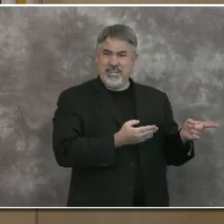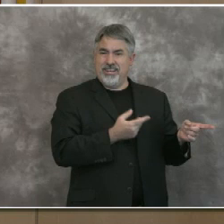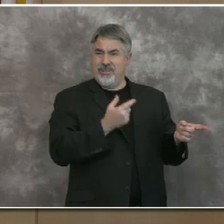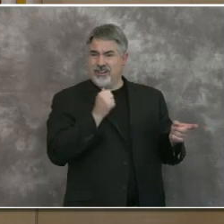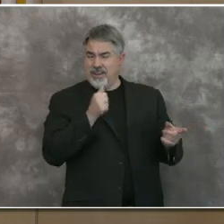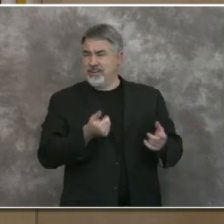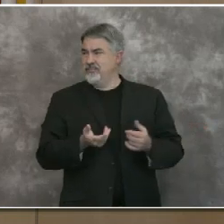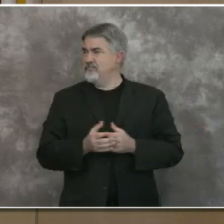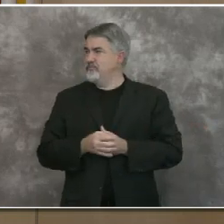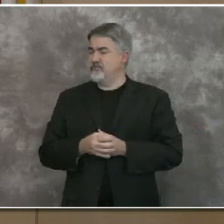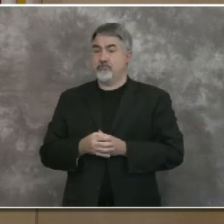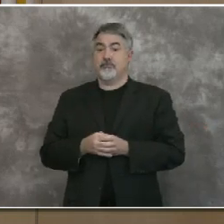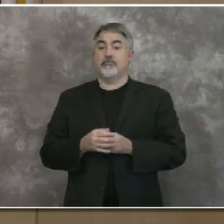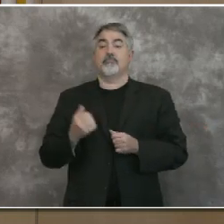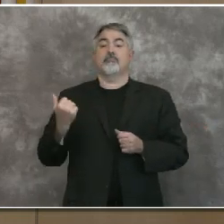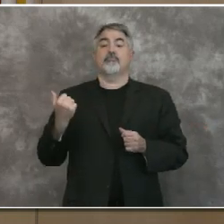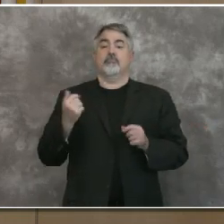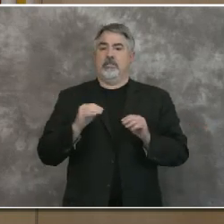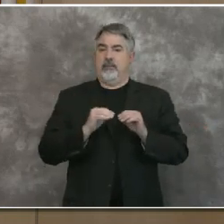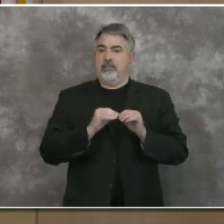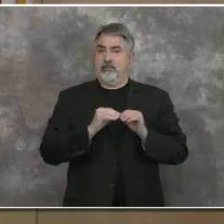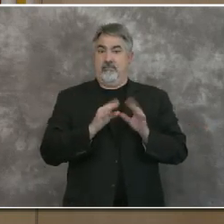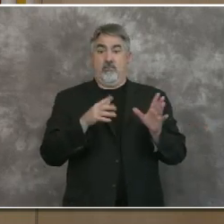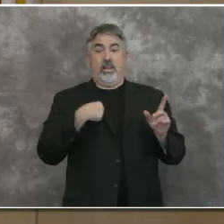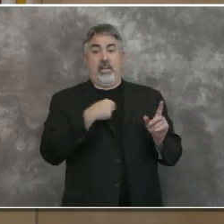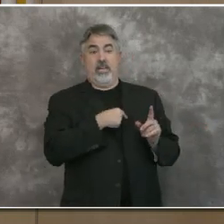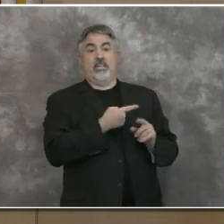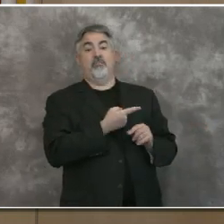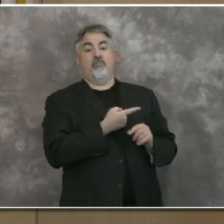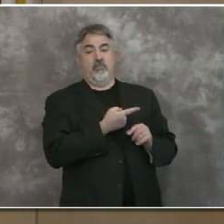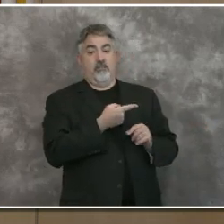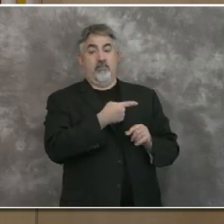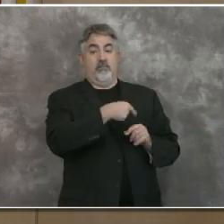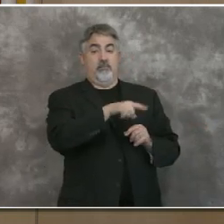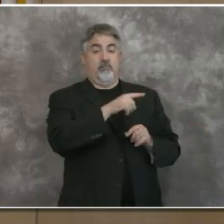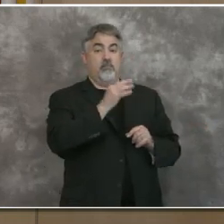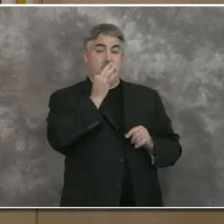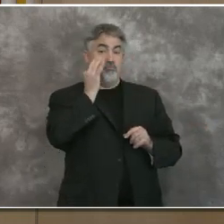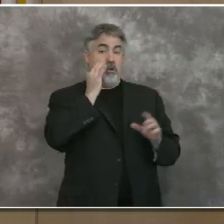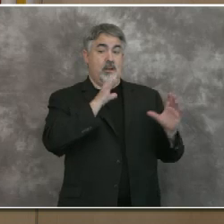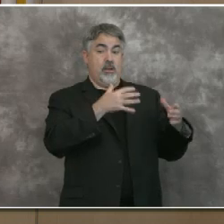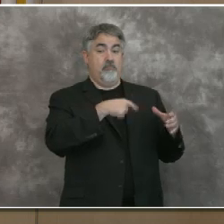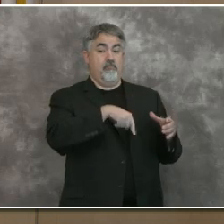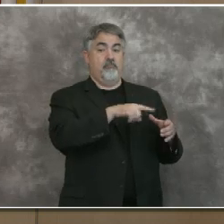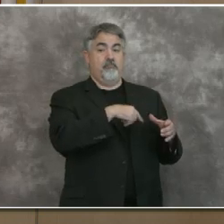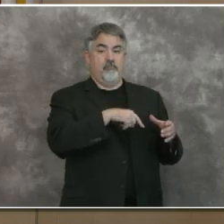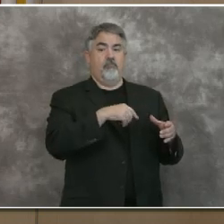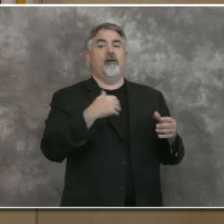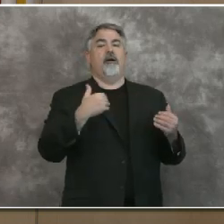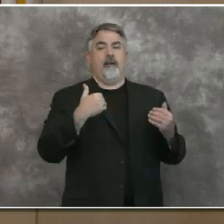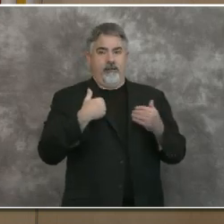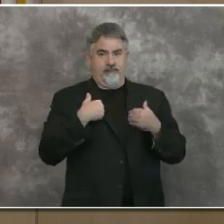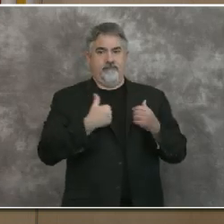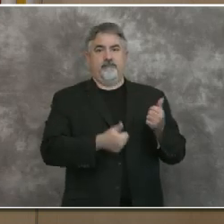It is very clear to us that tribal nations have sovereign authority. And it is